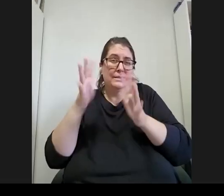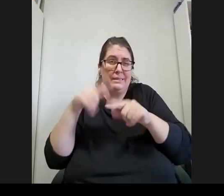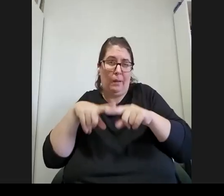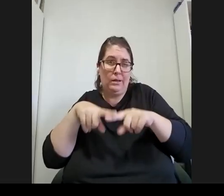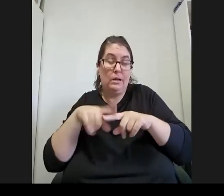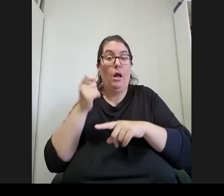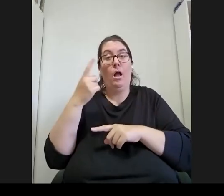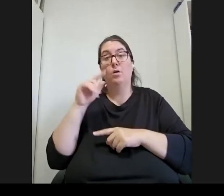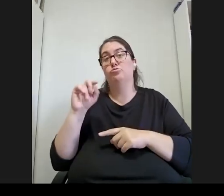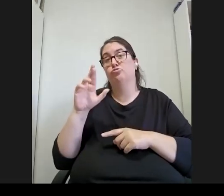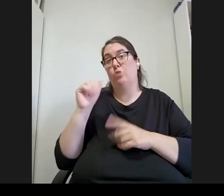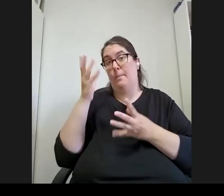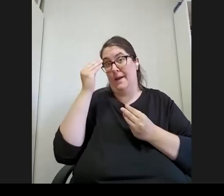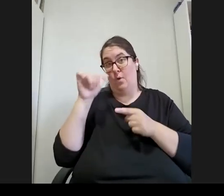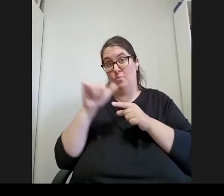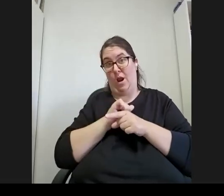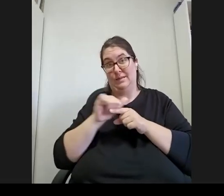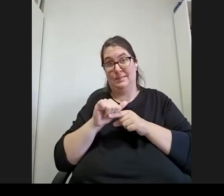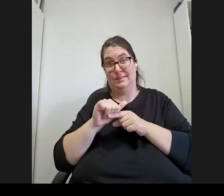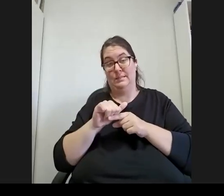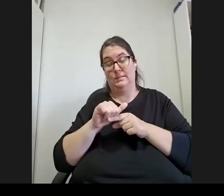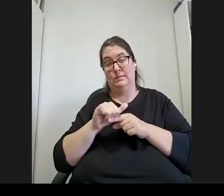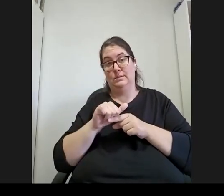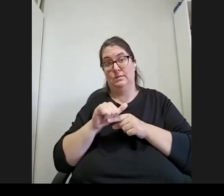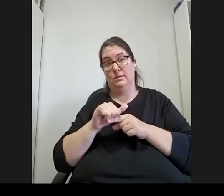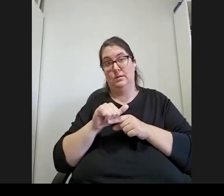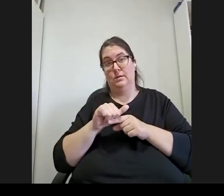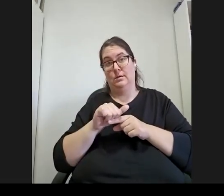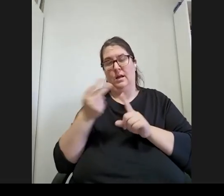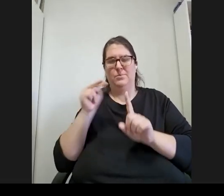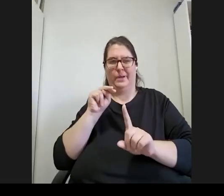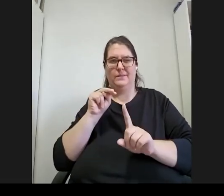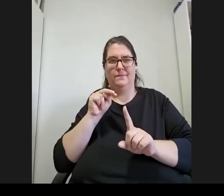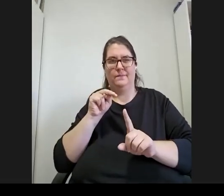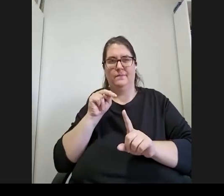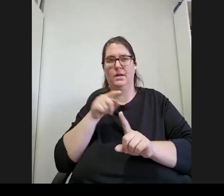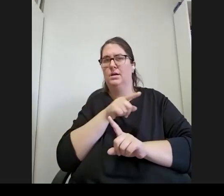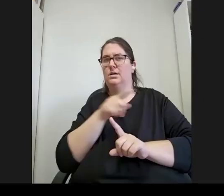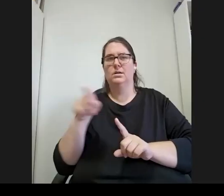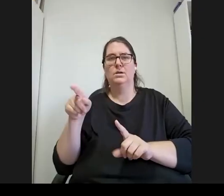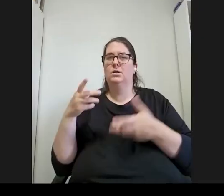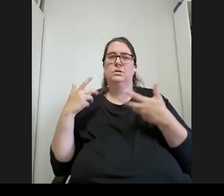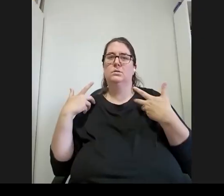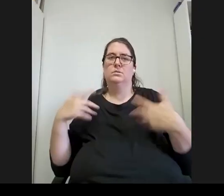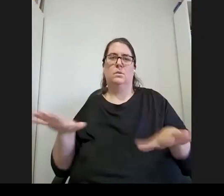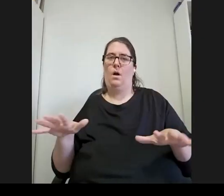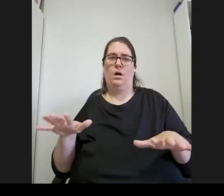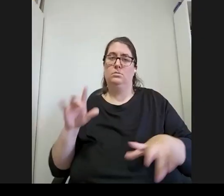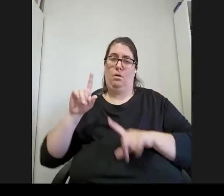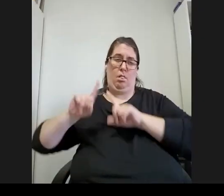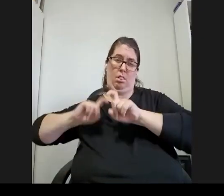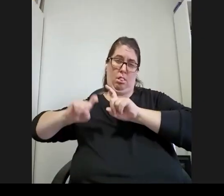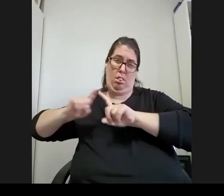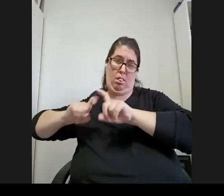trauma-informed practice point of view, you don't want to be asking that many questions in